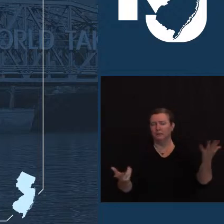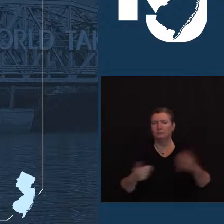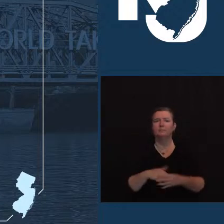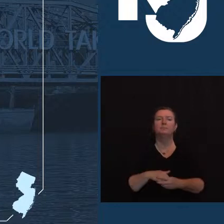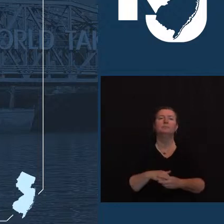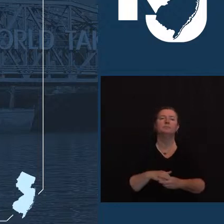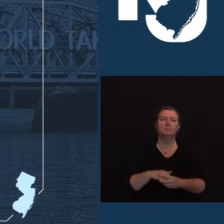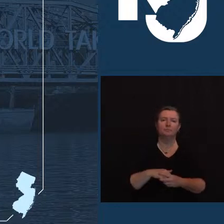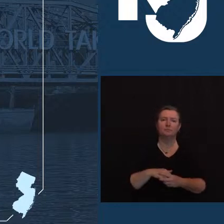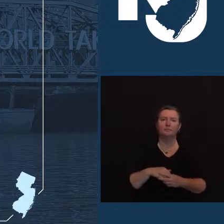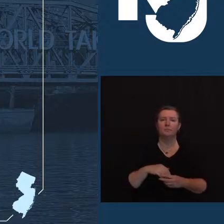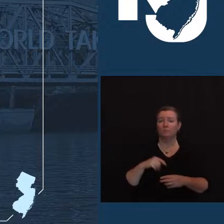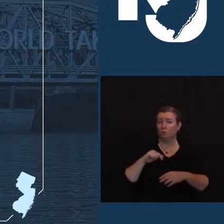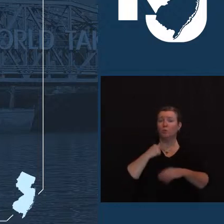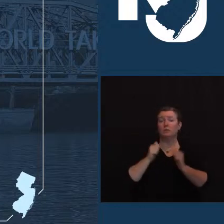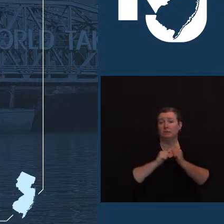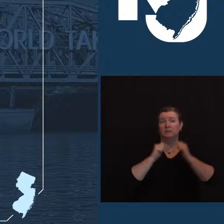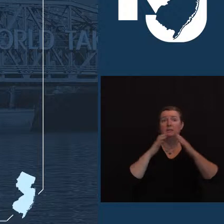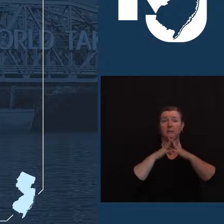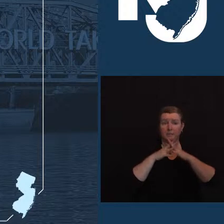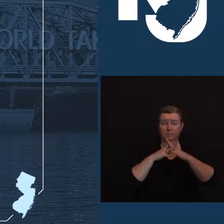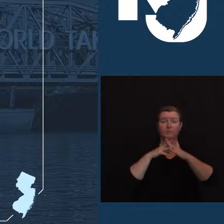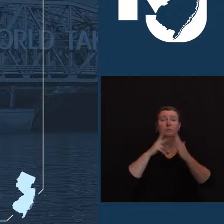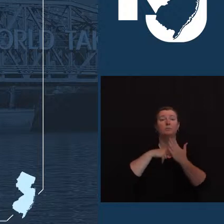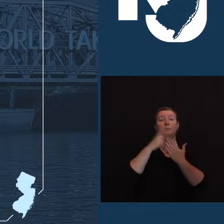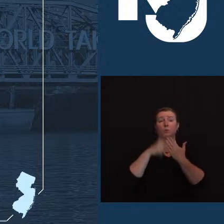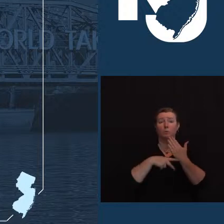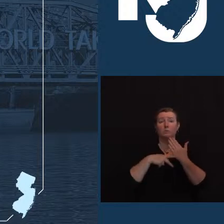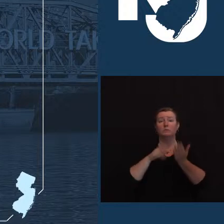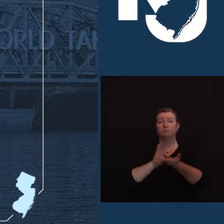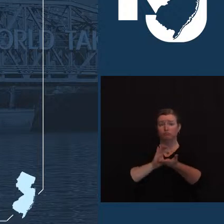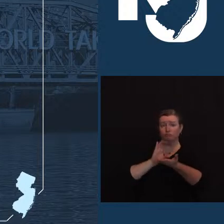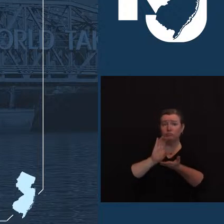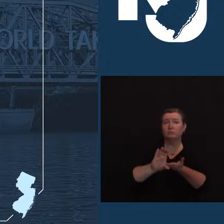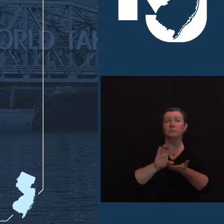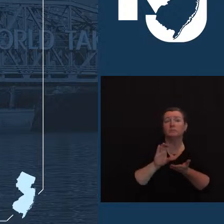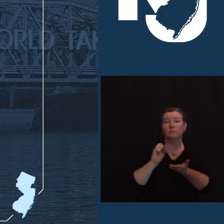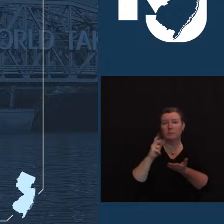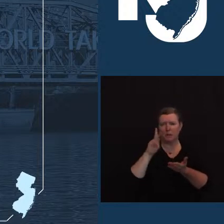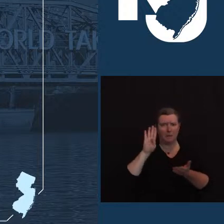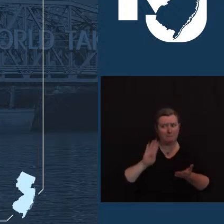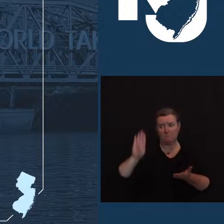and programs which are funded through billions of dollars of federal